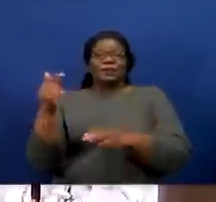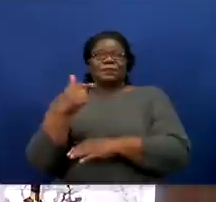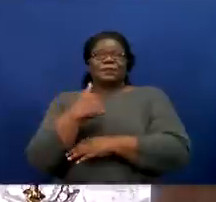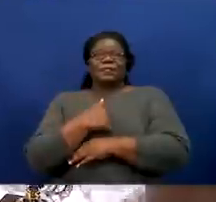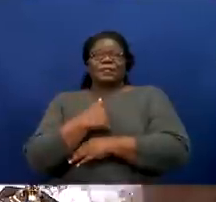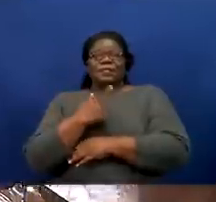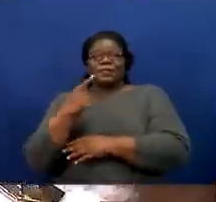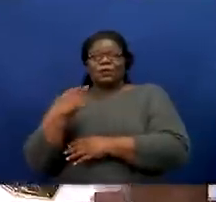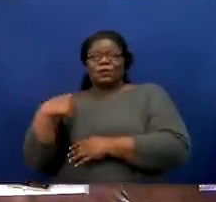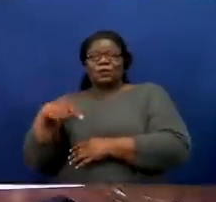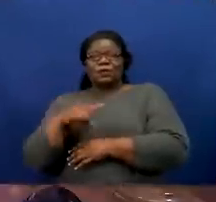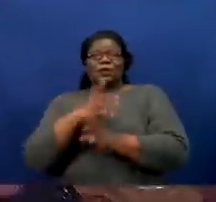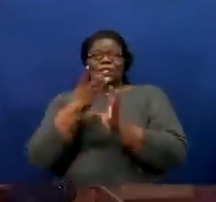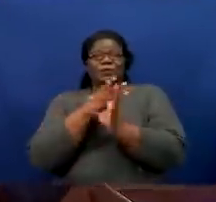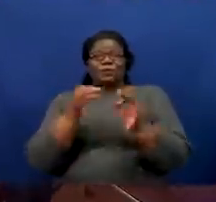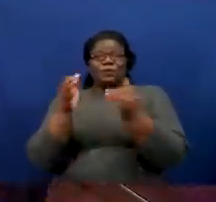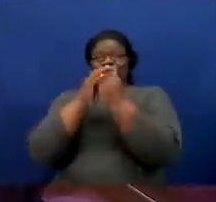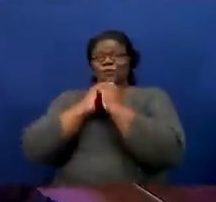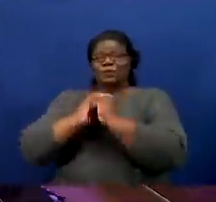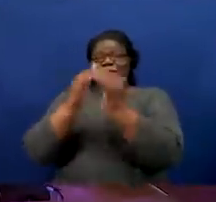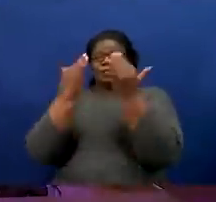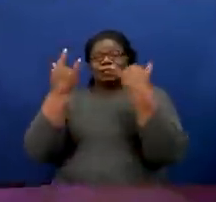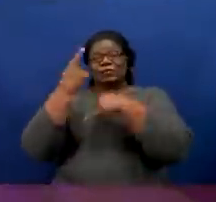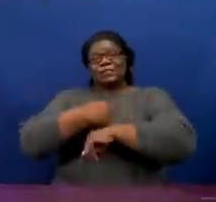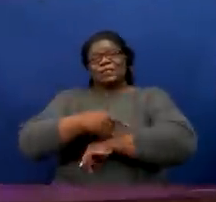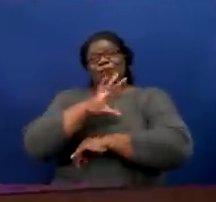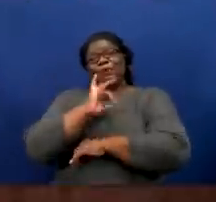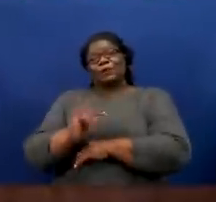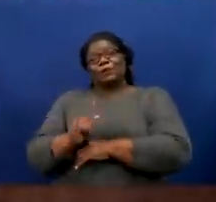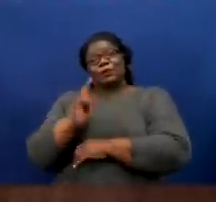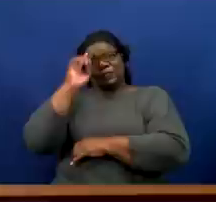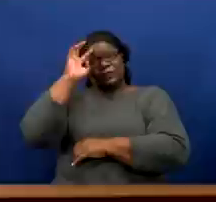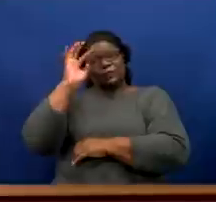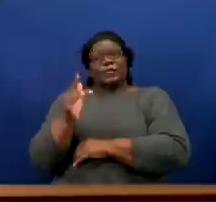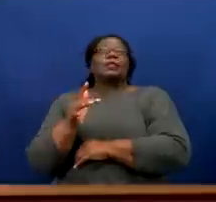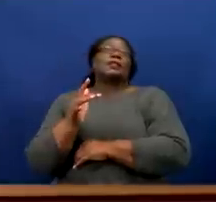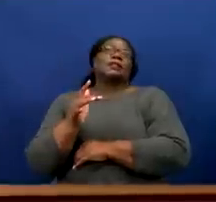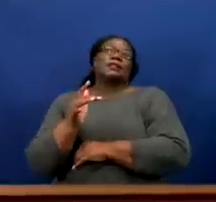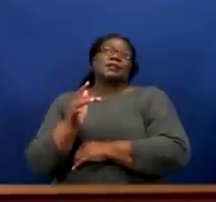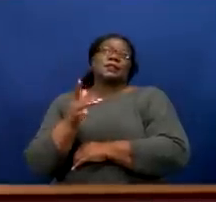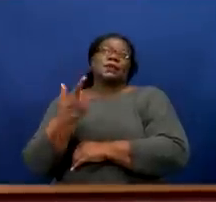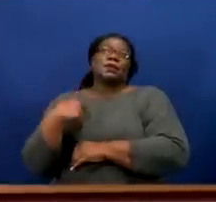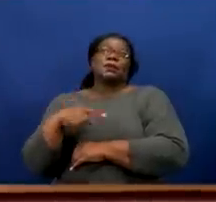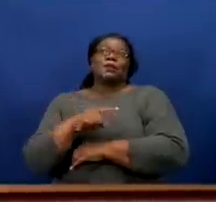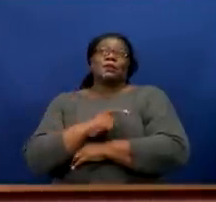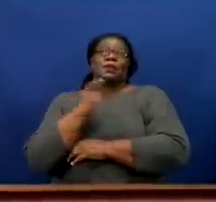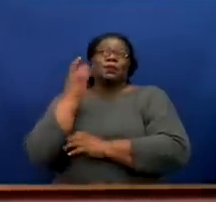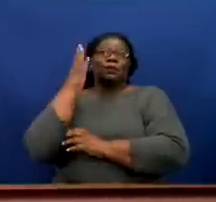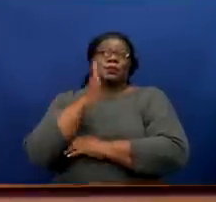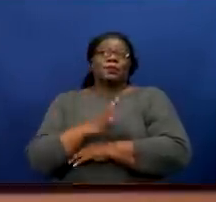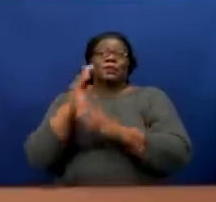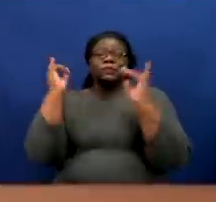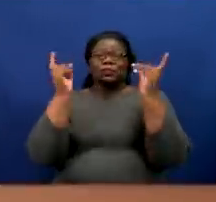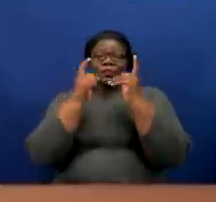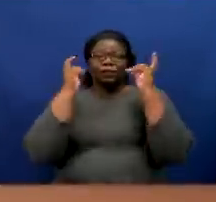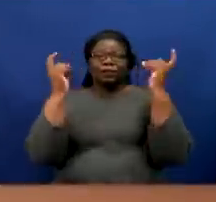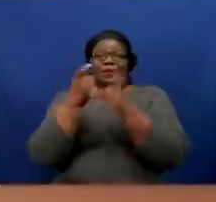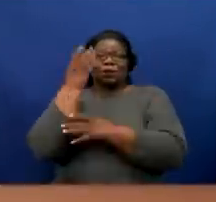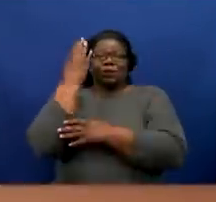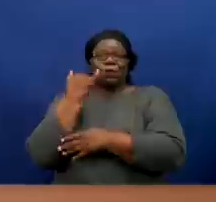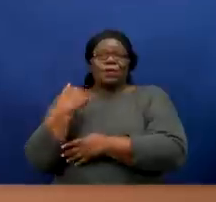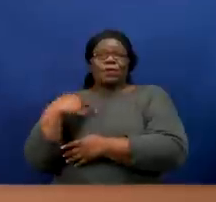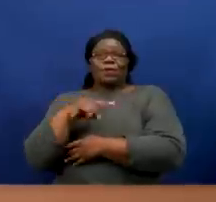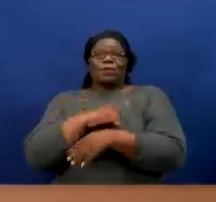To worship. This is the day the Lord has made. We shall rejoice because we are free